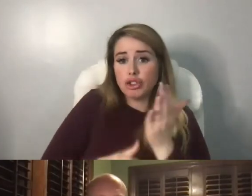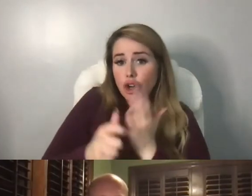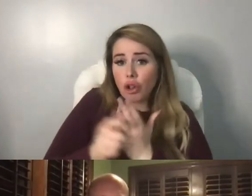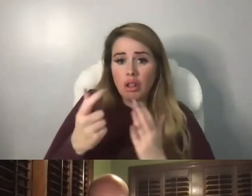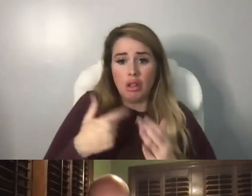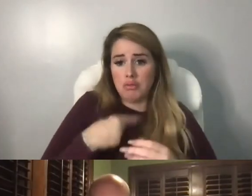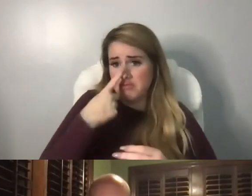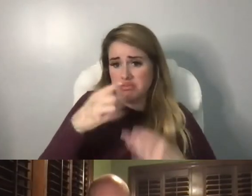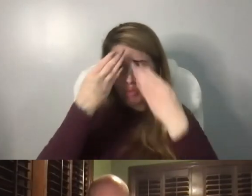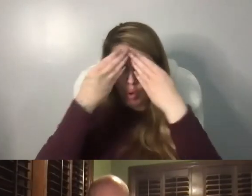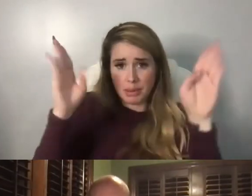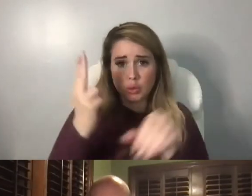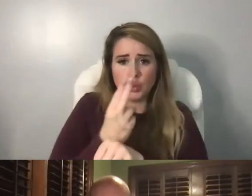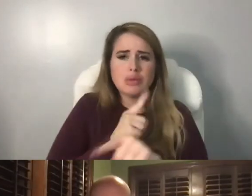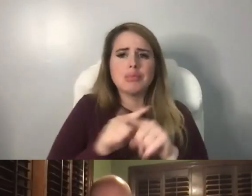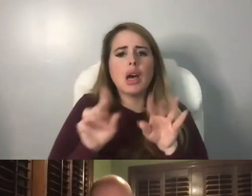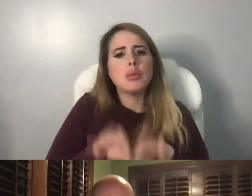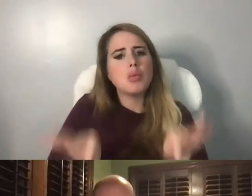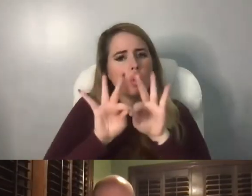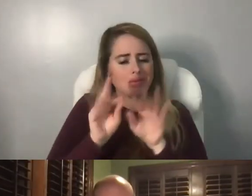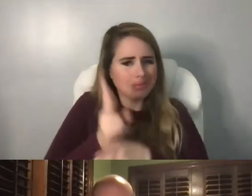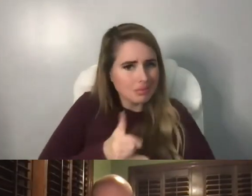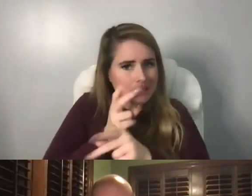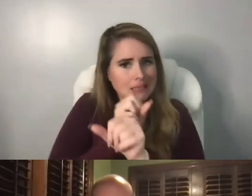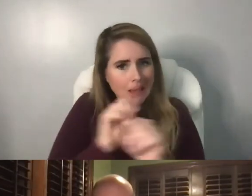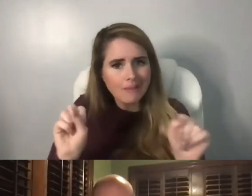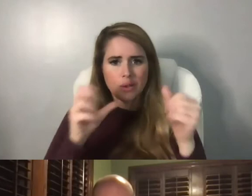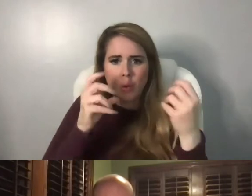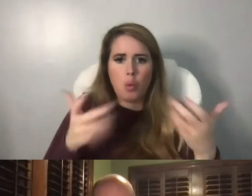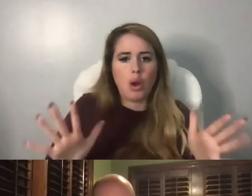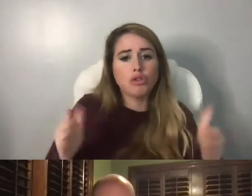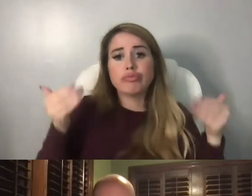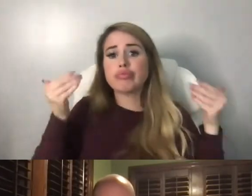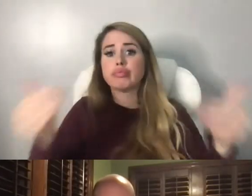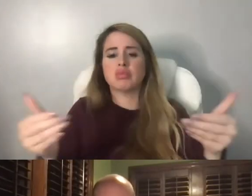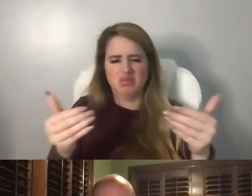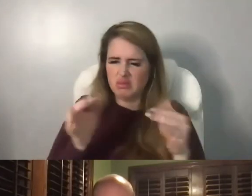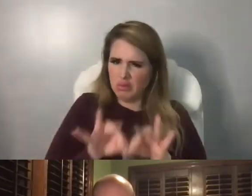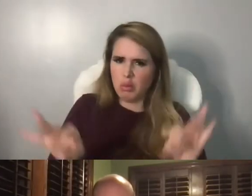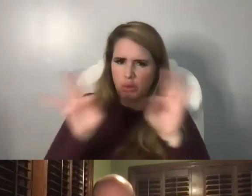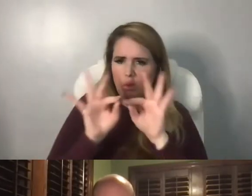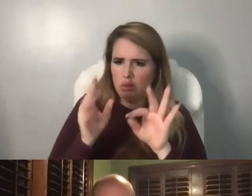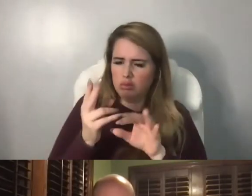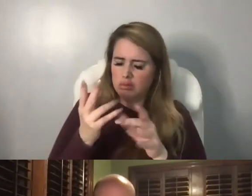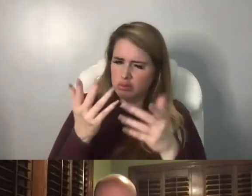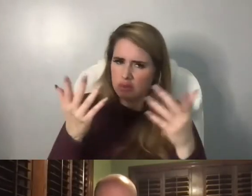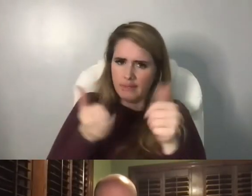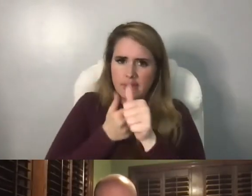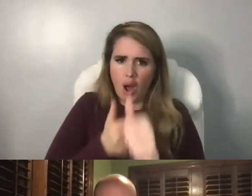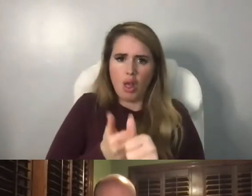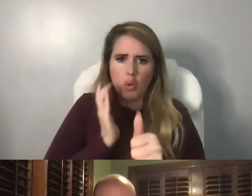to the use of this, but again, we want to be judicious and use it for proper indications. And as one reader or